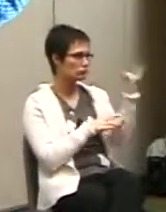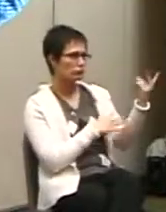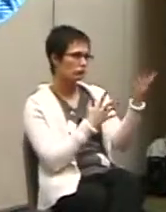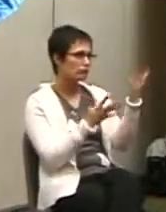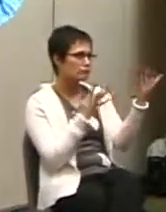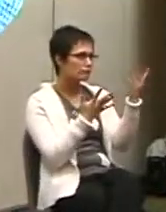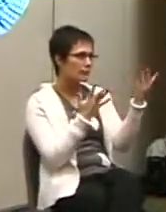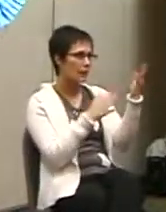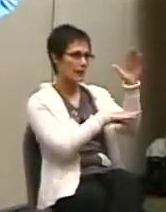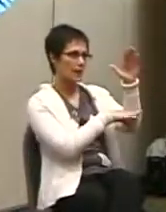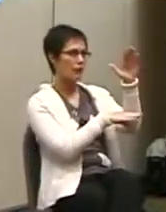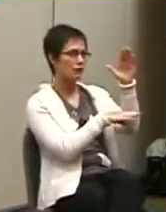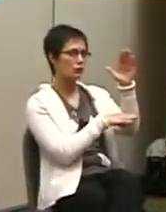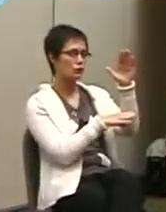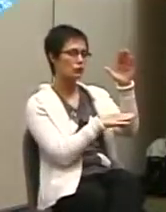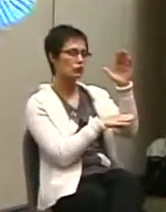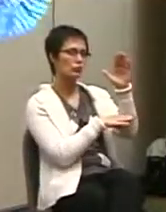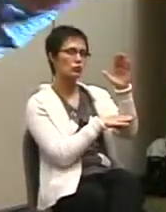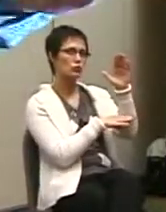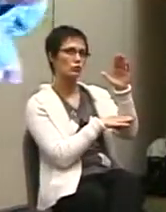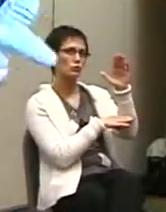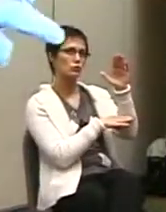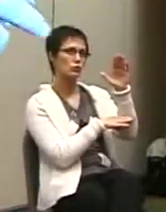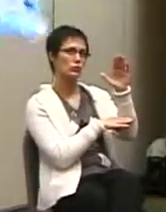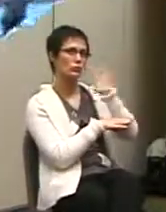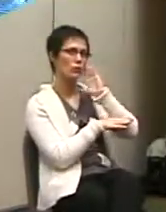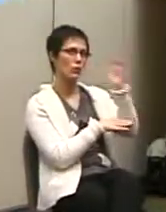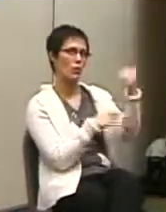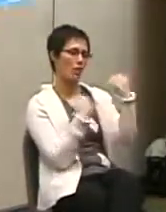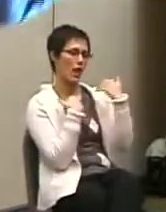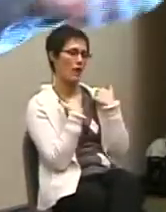of Ideally, we're going to have a little bit of time to spend.